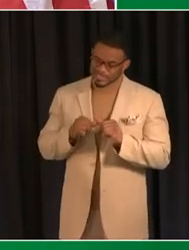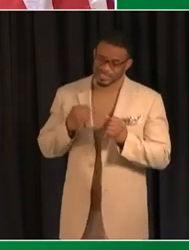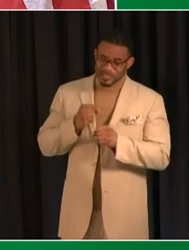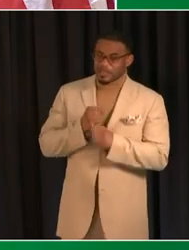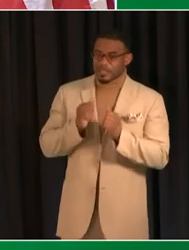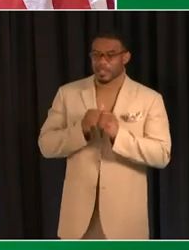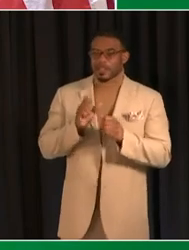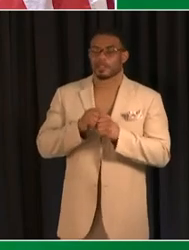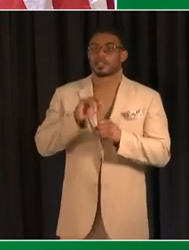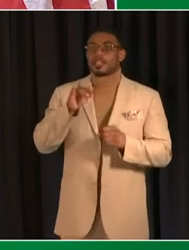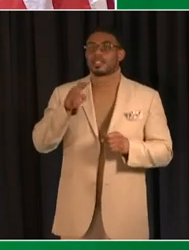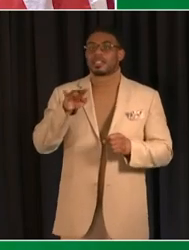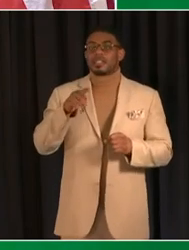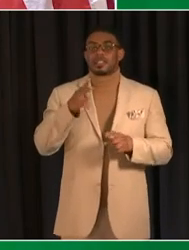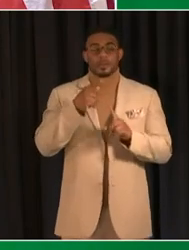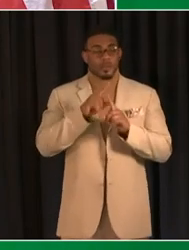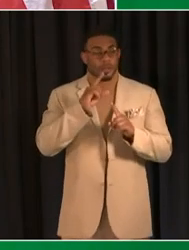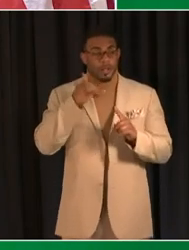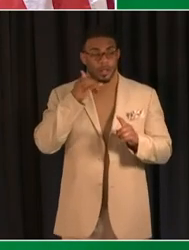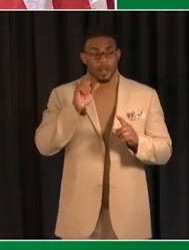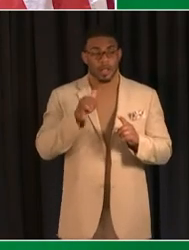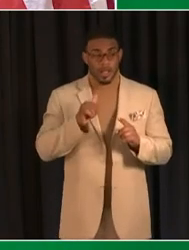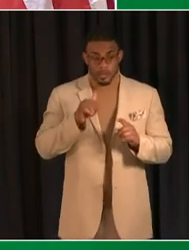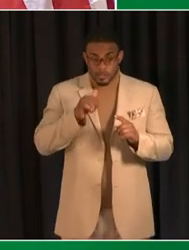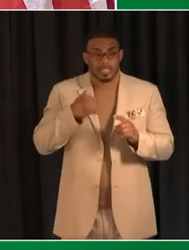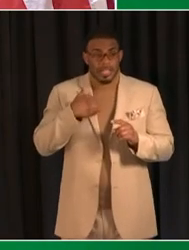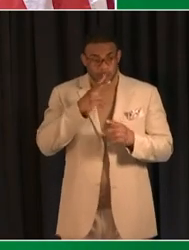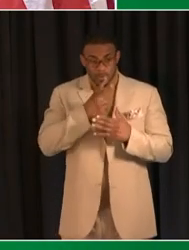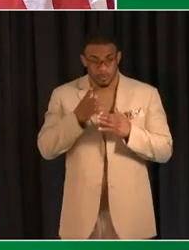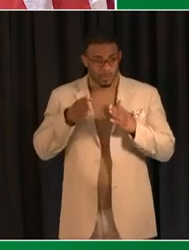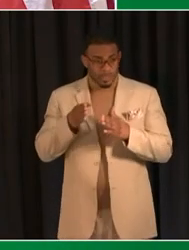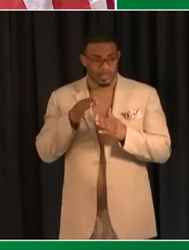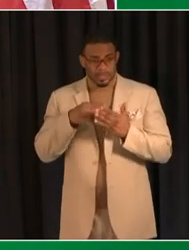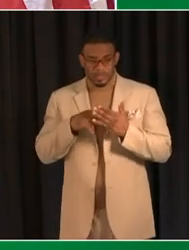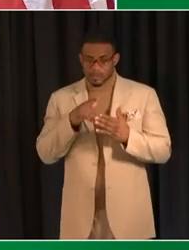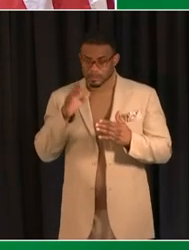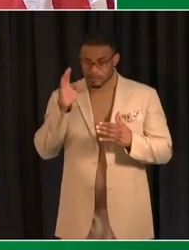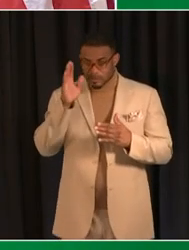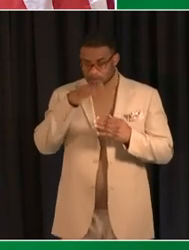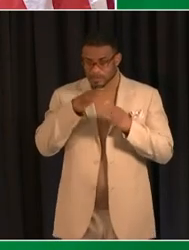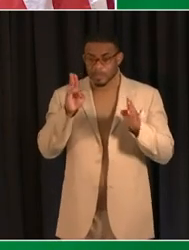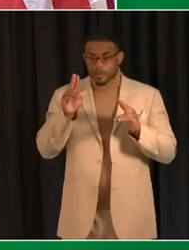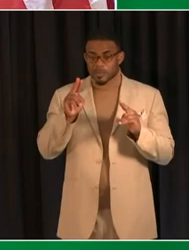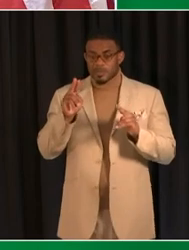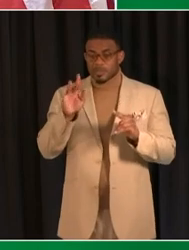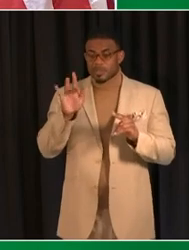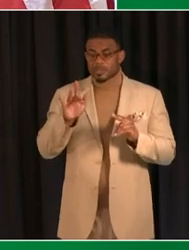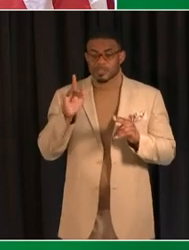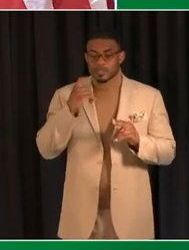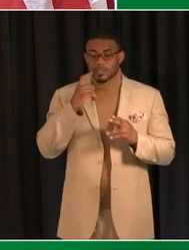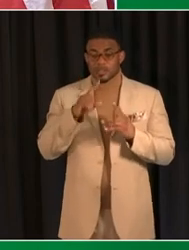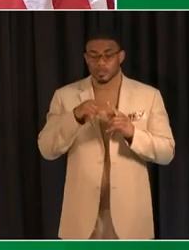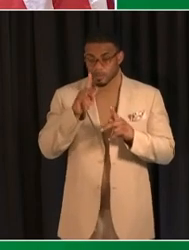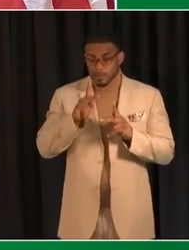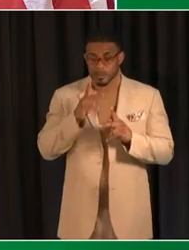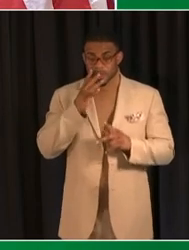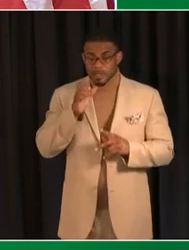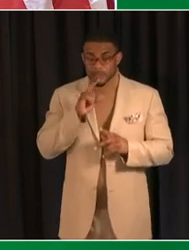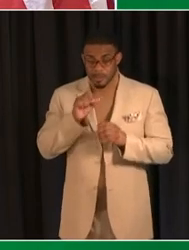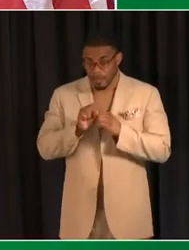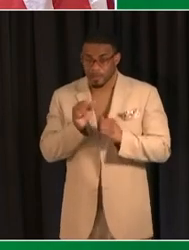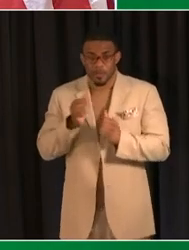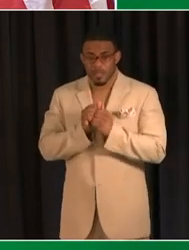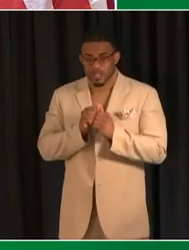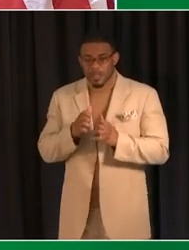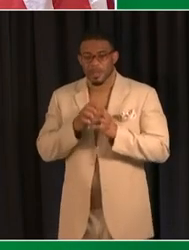and work together. To Jonathan's point, the caller, have a two-way discussion, have anonymous surveys if you can, just talk to people in a way